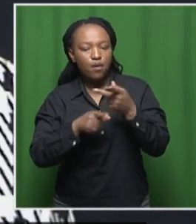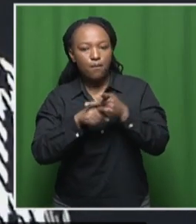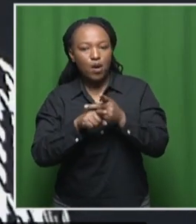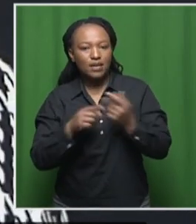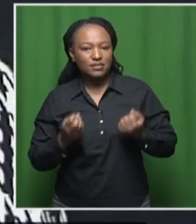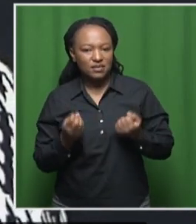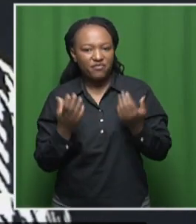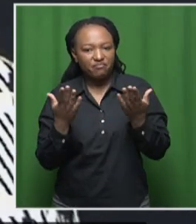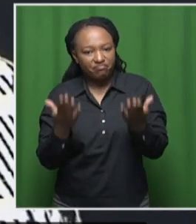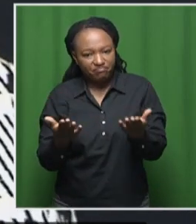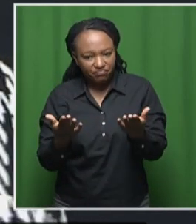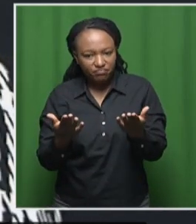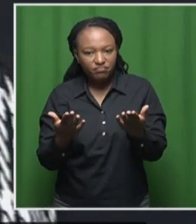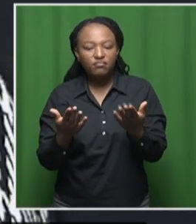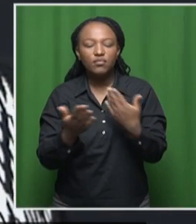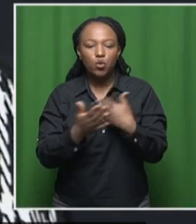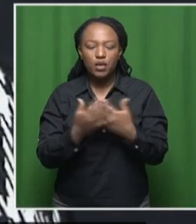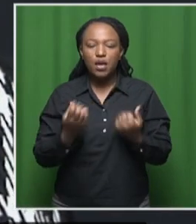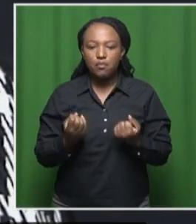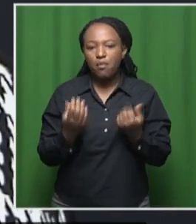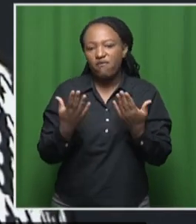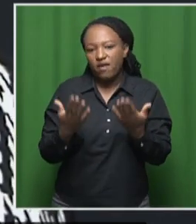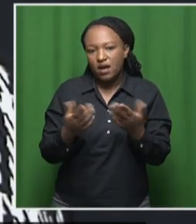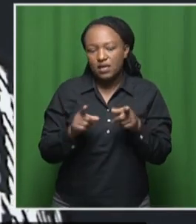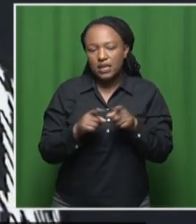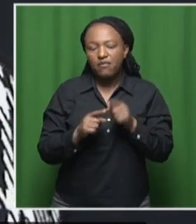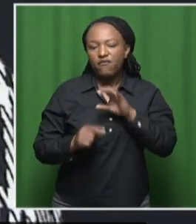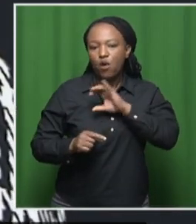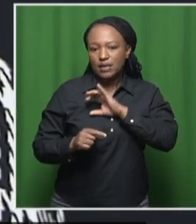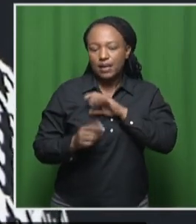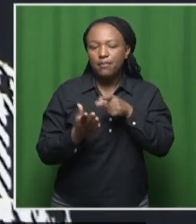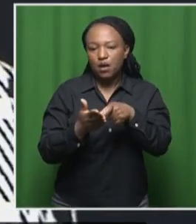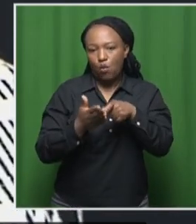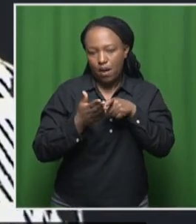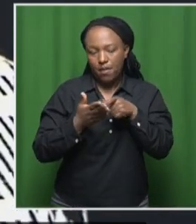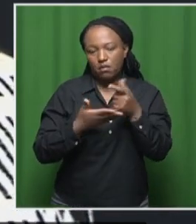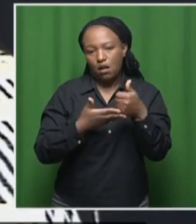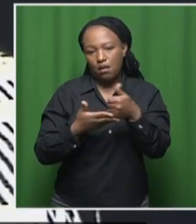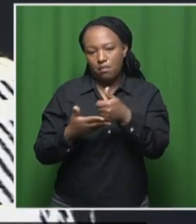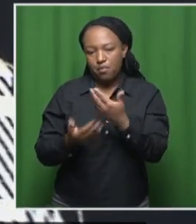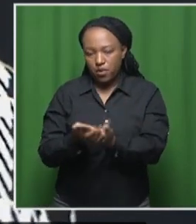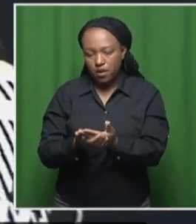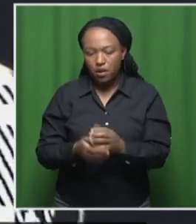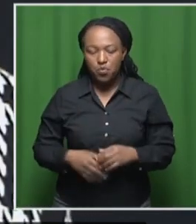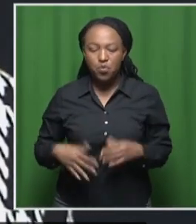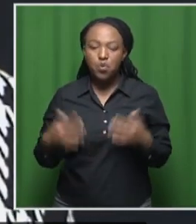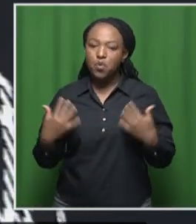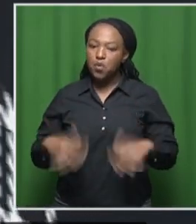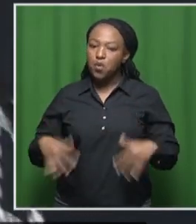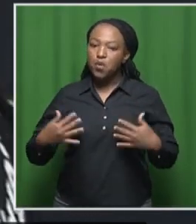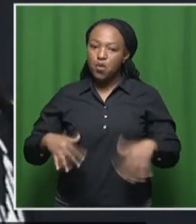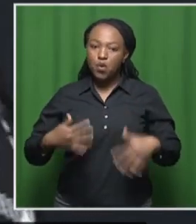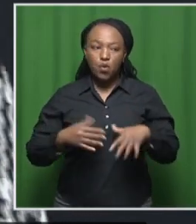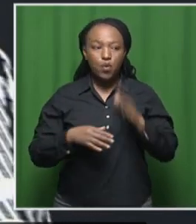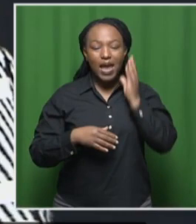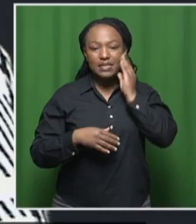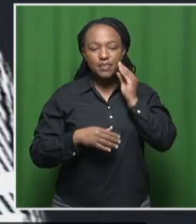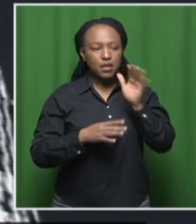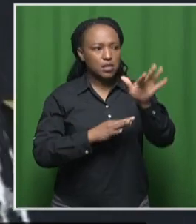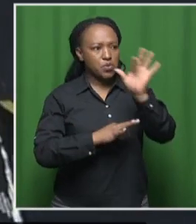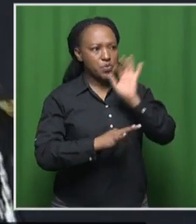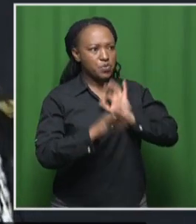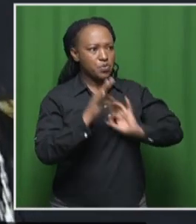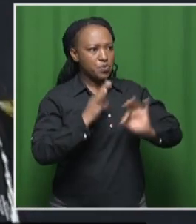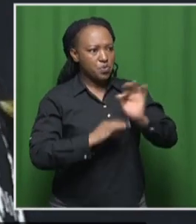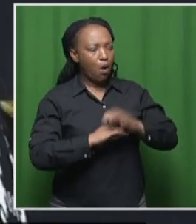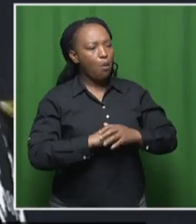to provide, meet our customer requirements. Excellent. That is quite a breadth of experience that you've outlined for us. But